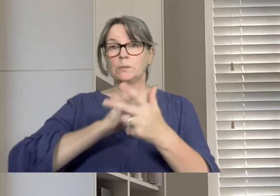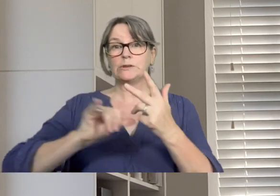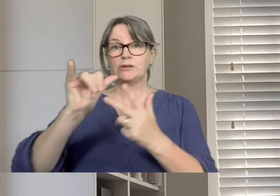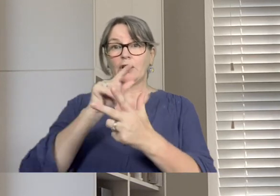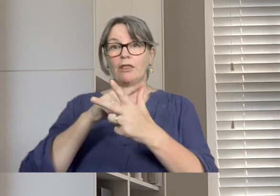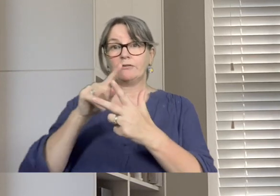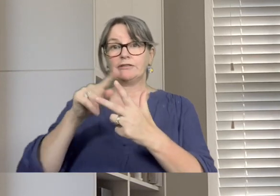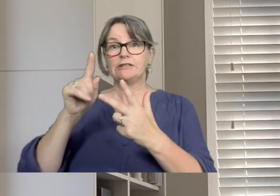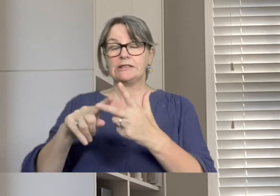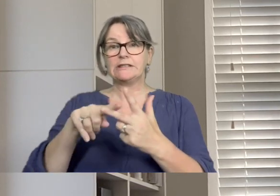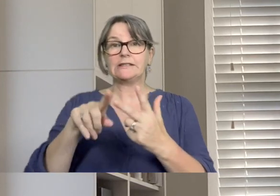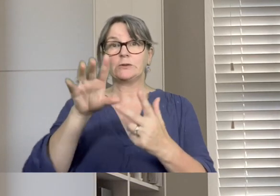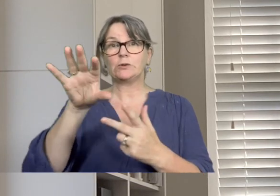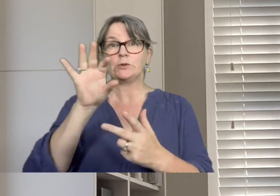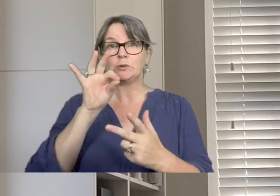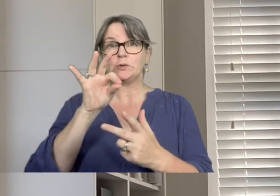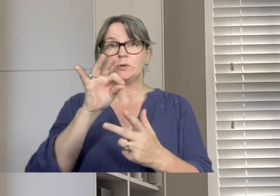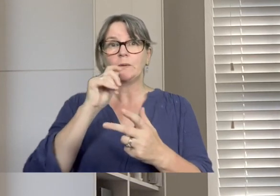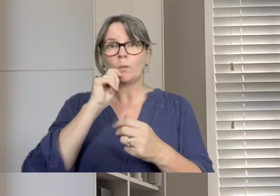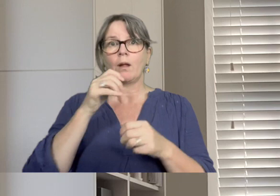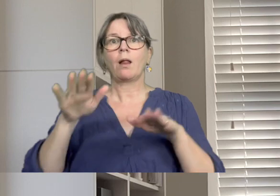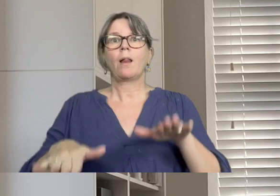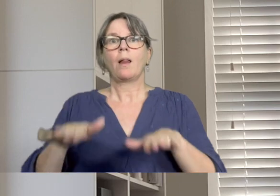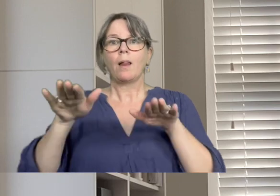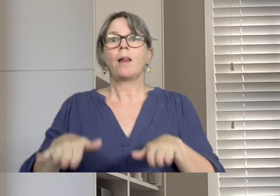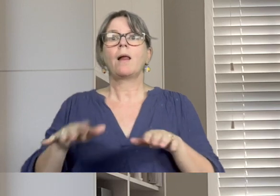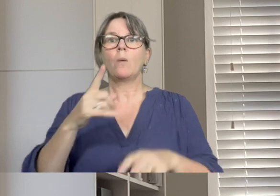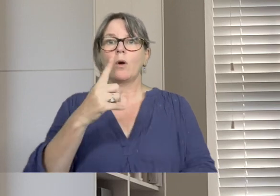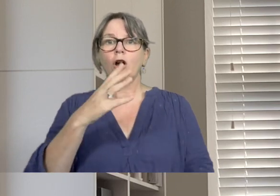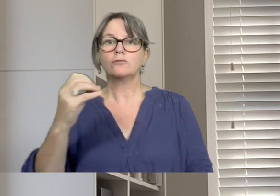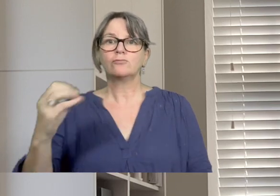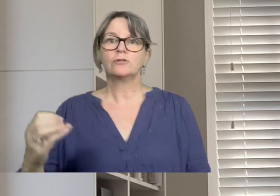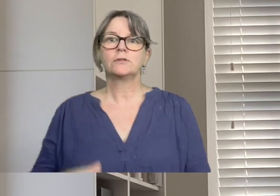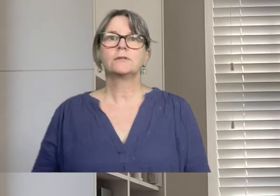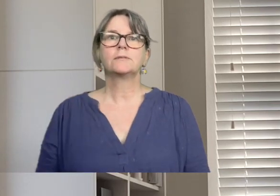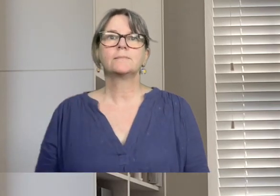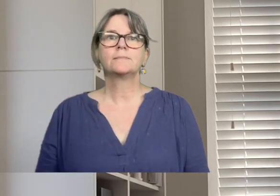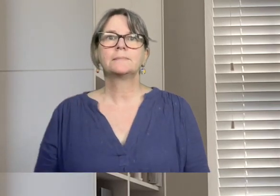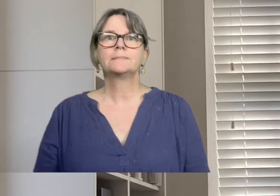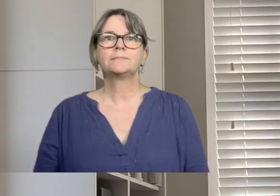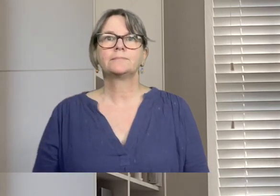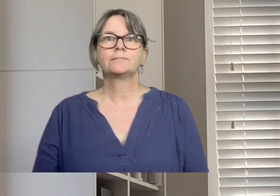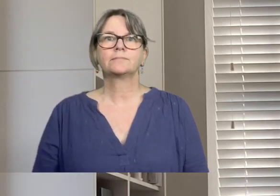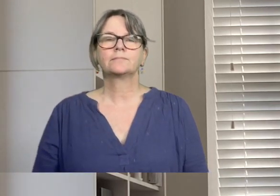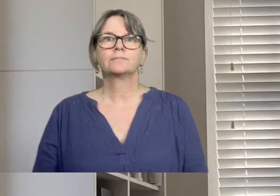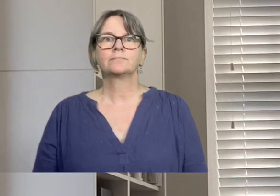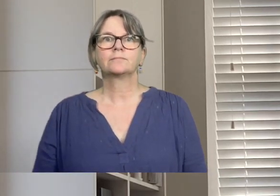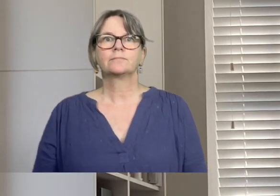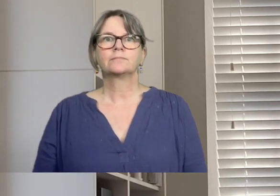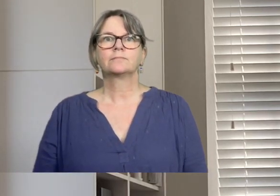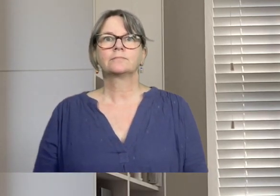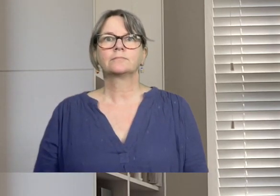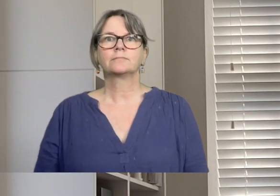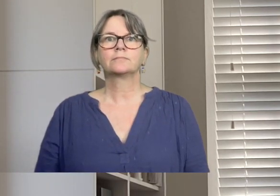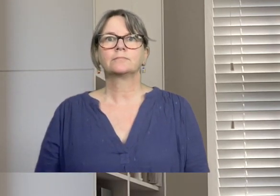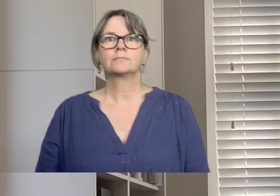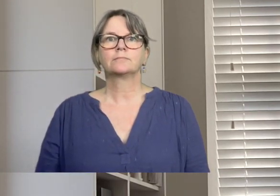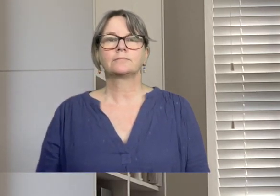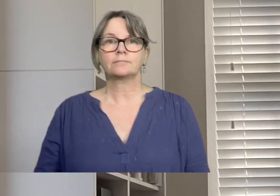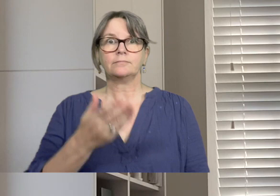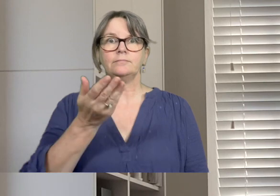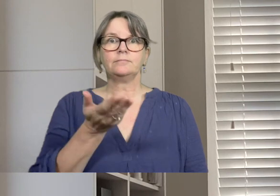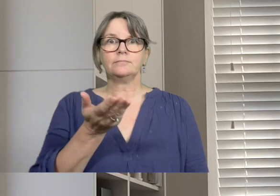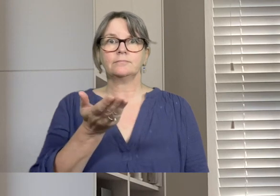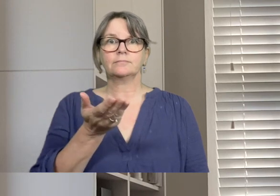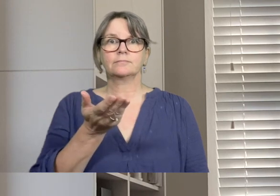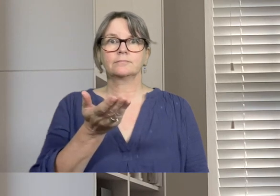So we're going to go for 100. I will count you through. So fingers reaching up towards the ceiling. You're going to choose your leg position of choice. I'm going to go